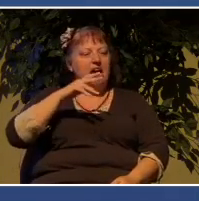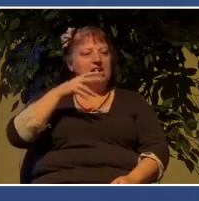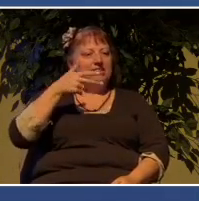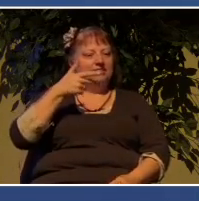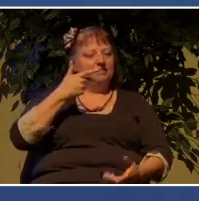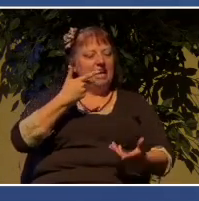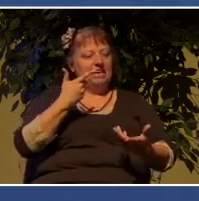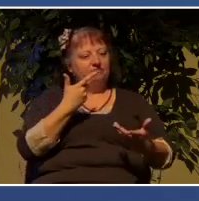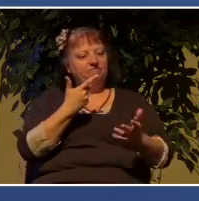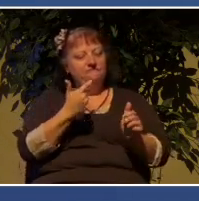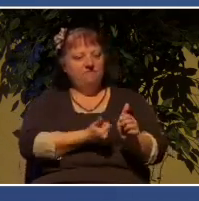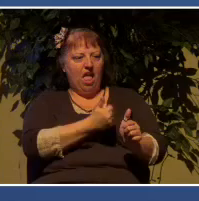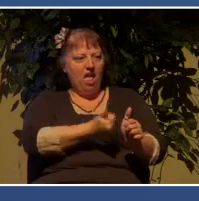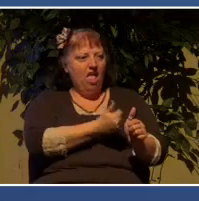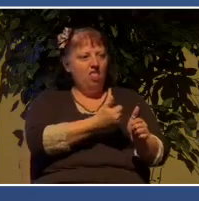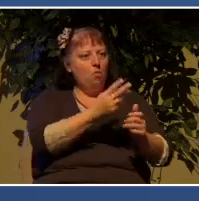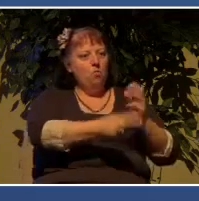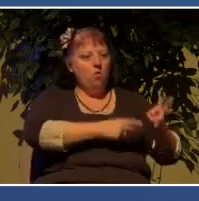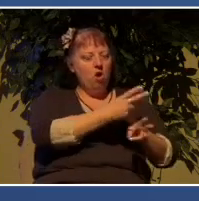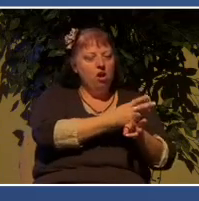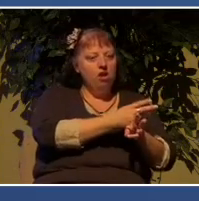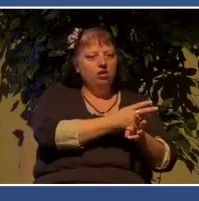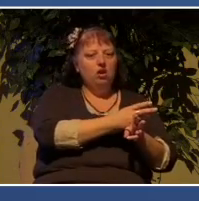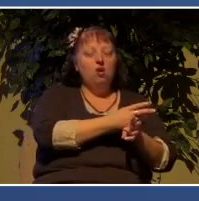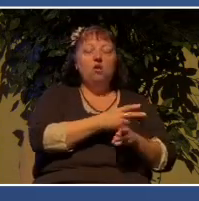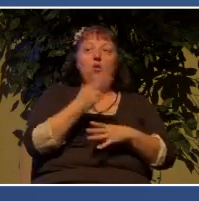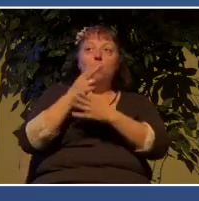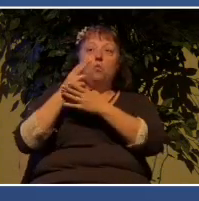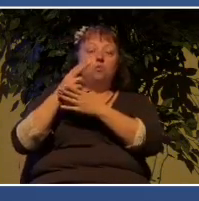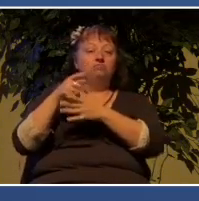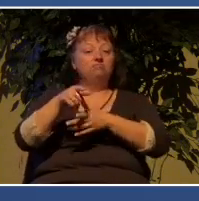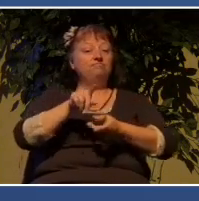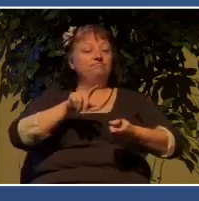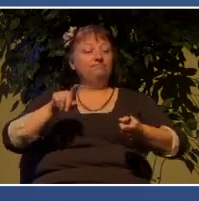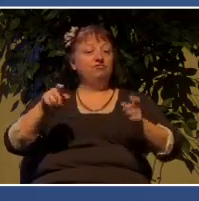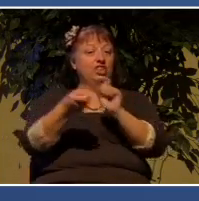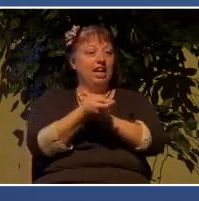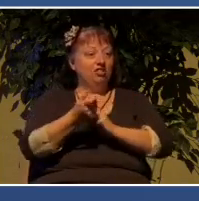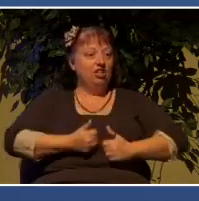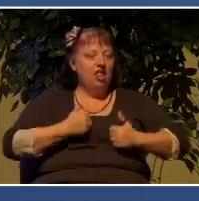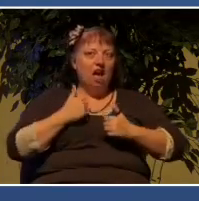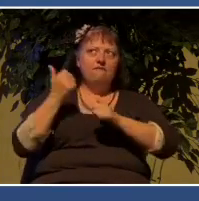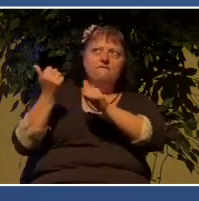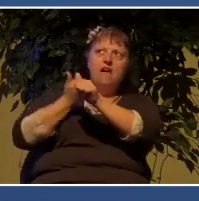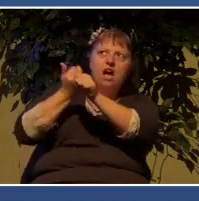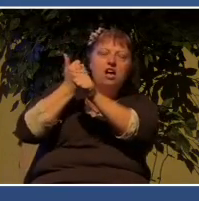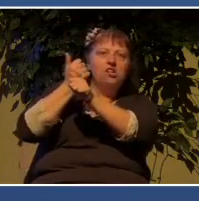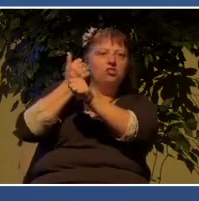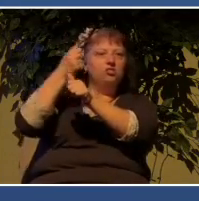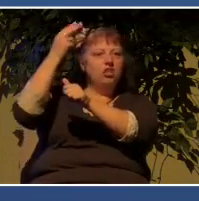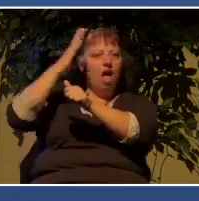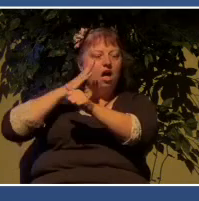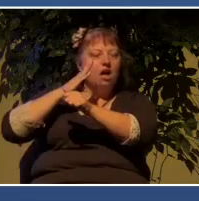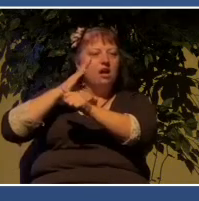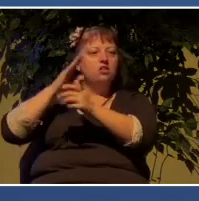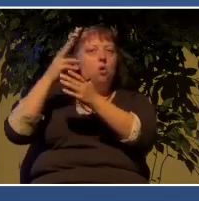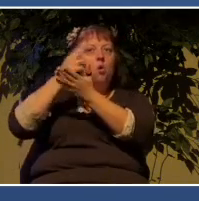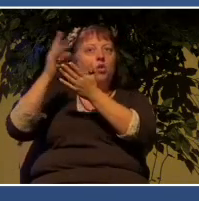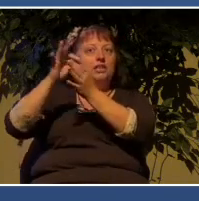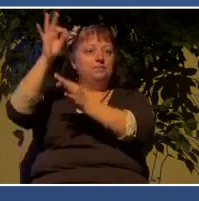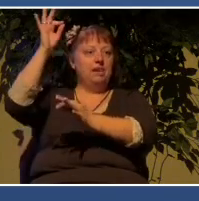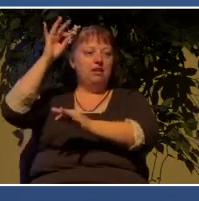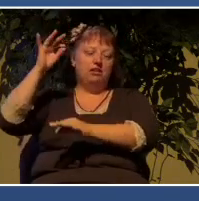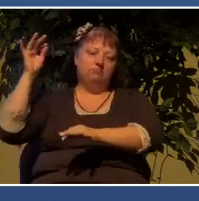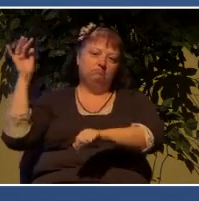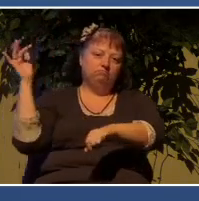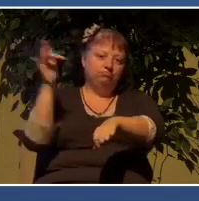been poured out upon them to such a degree that earlier on in 1 Corinthians chapter 1, here's what the Apostle Paul says. He says,